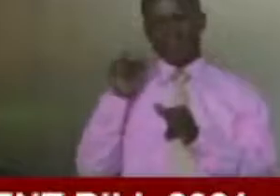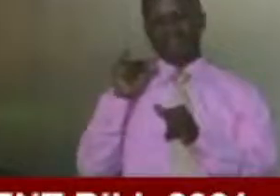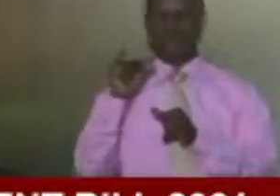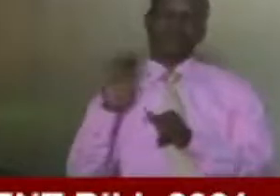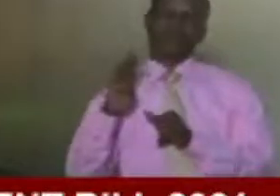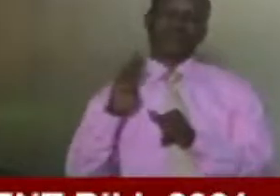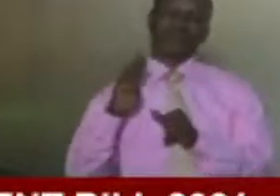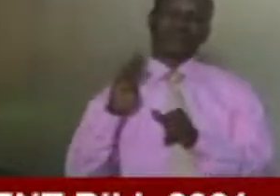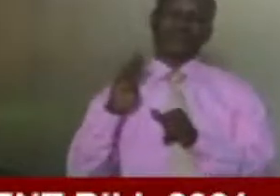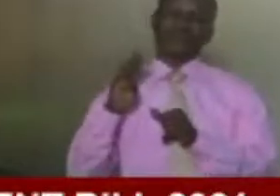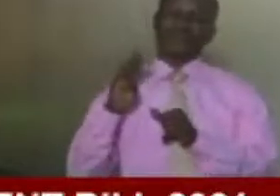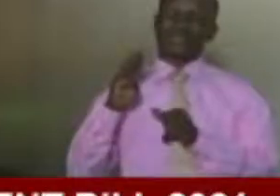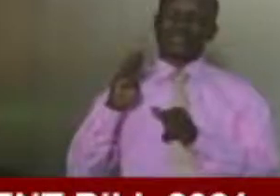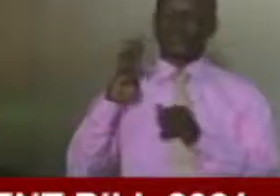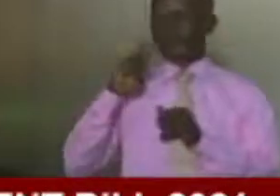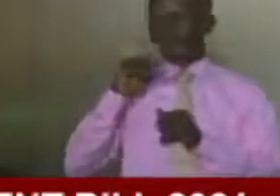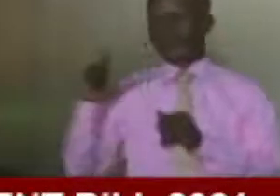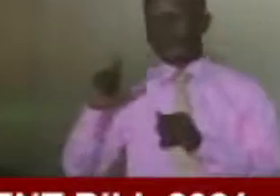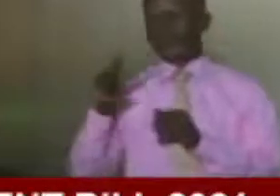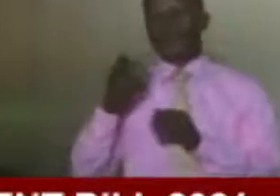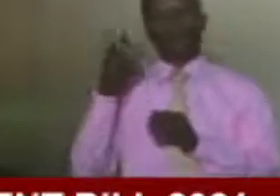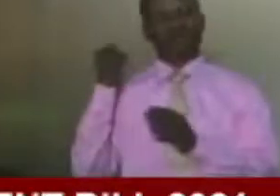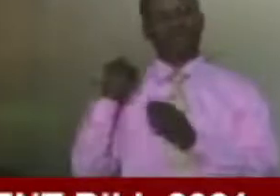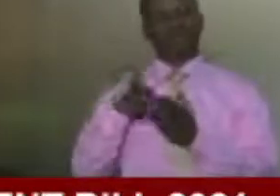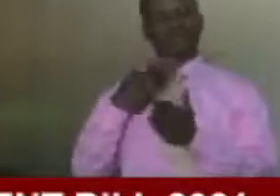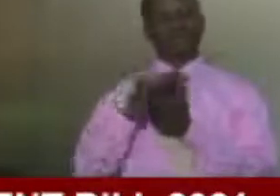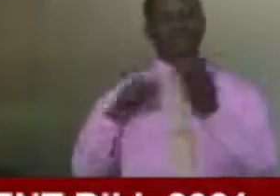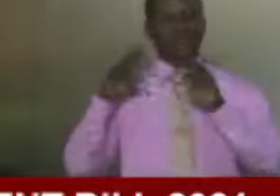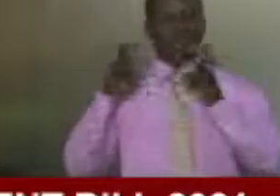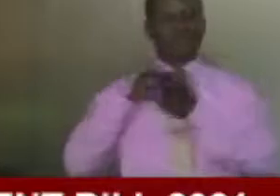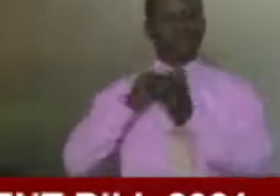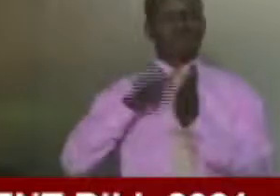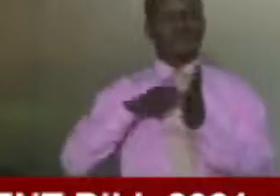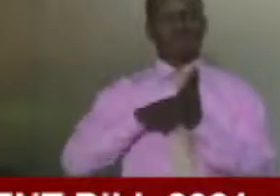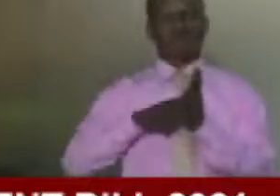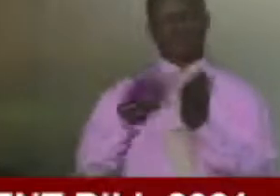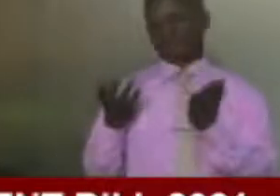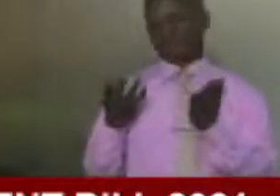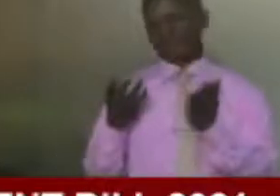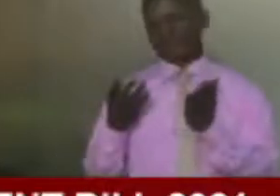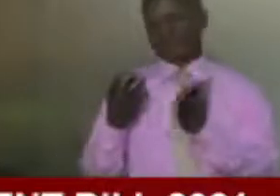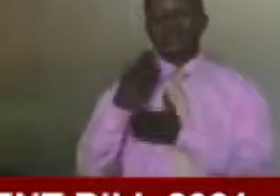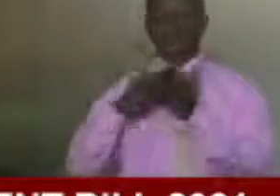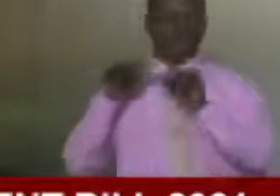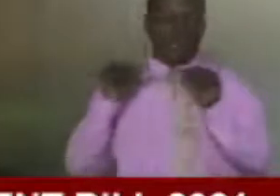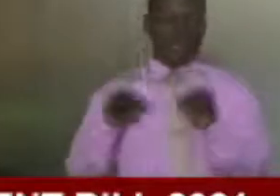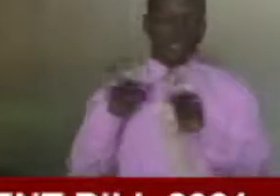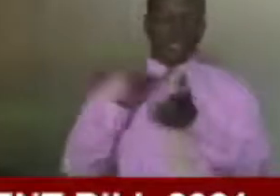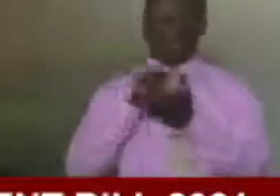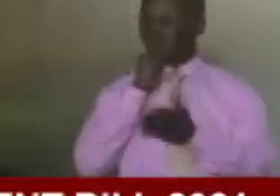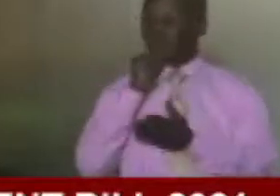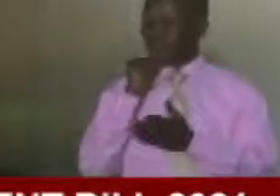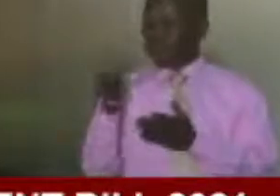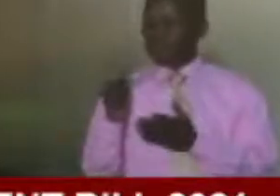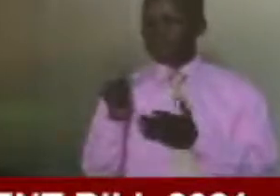Industry Act, was passed with some, you know, some areas that are not really,